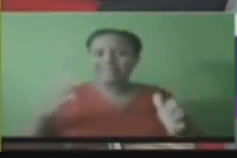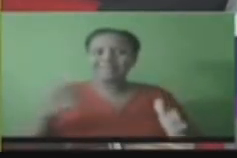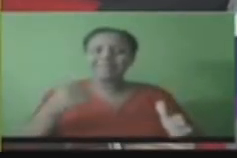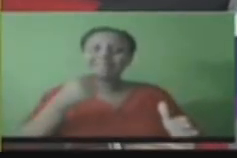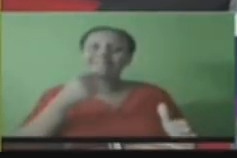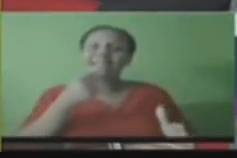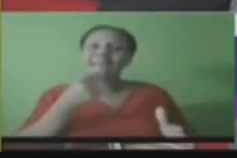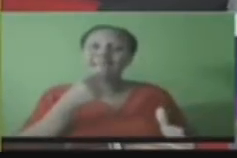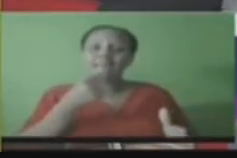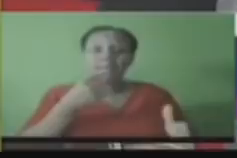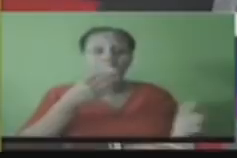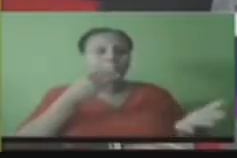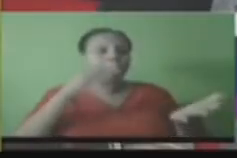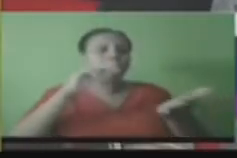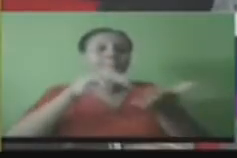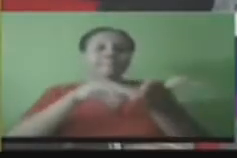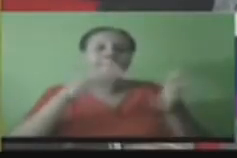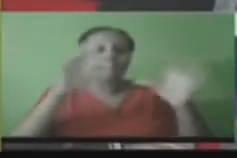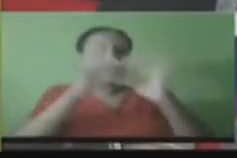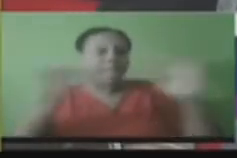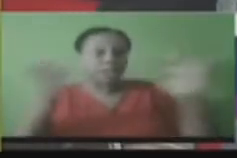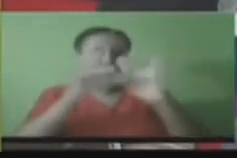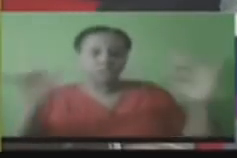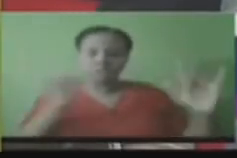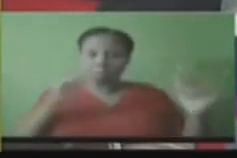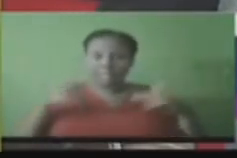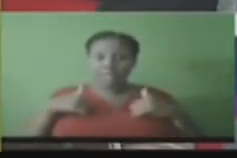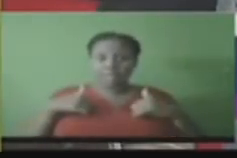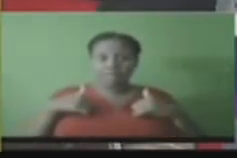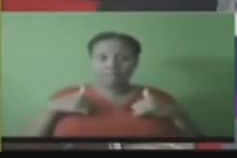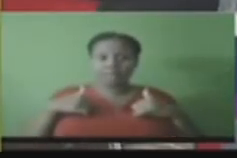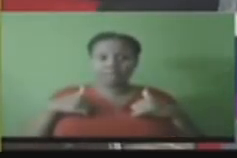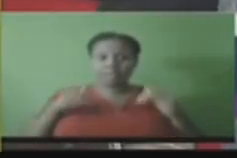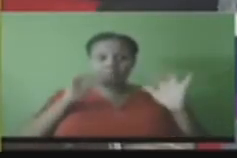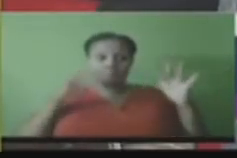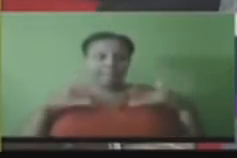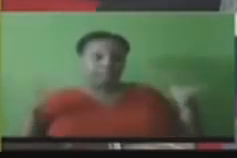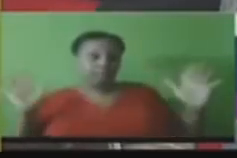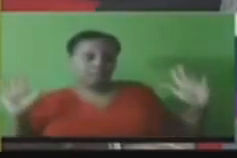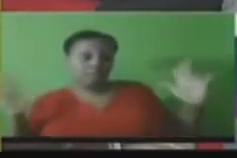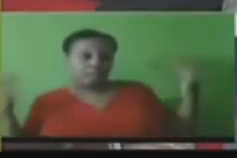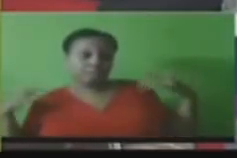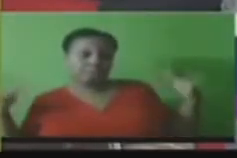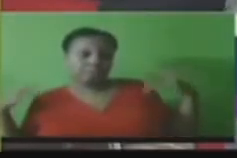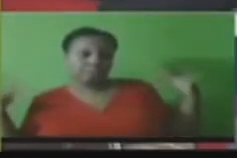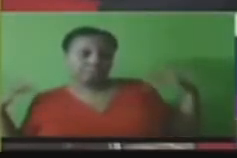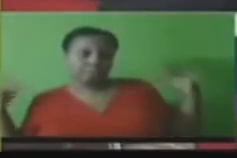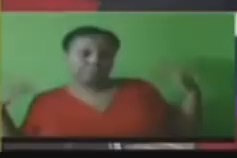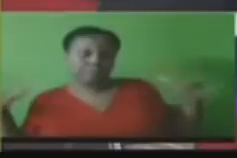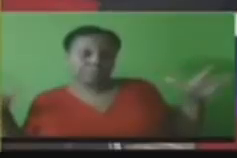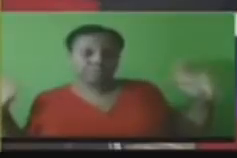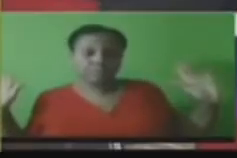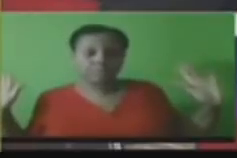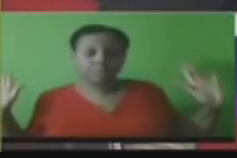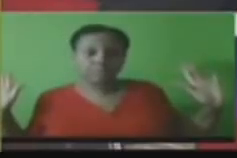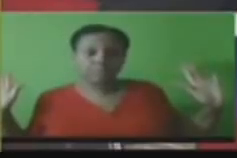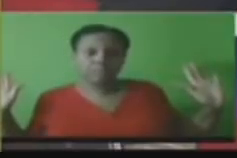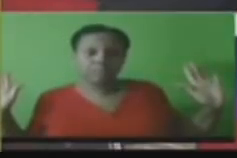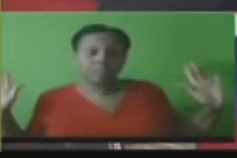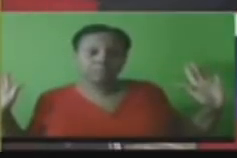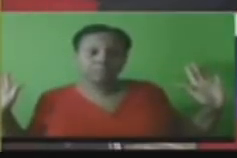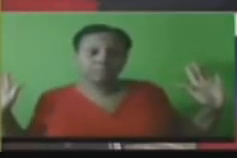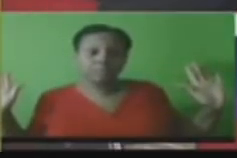it wasn't me, I wasn't in part of that investigation. Yes, Mr. Cummings. What's the question? What is your response to